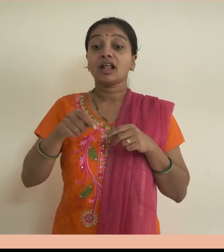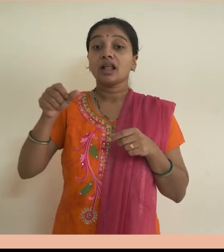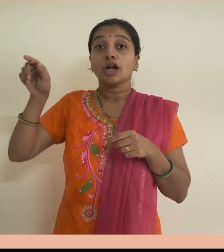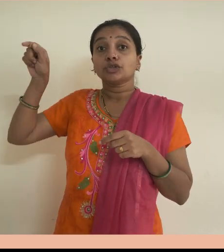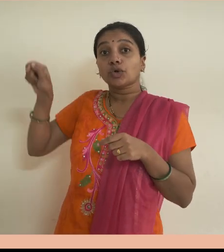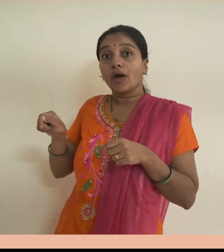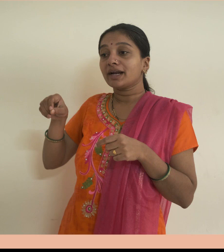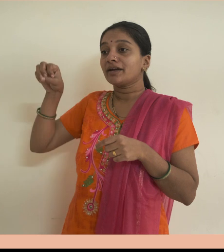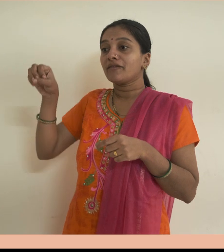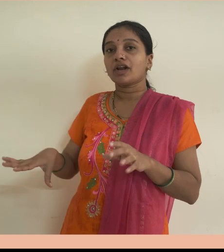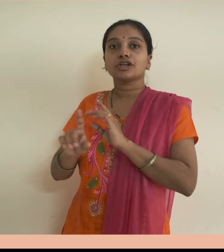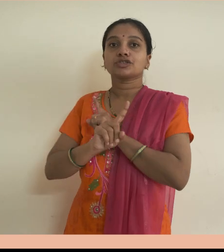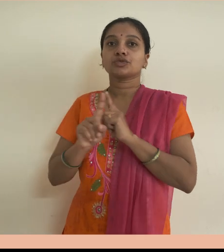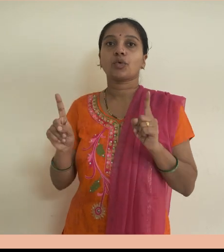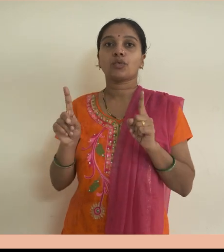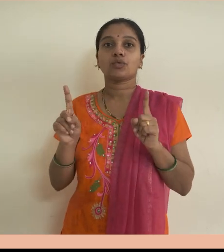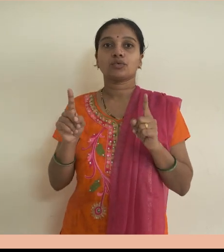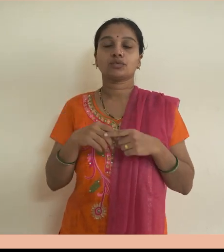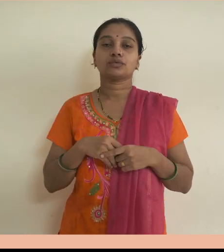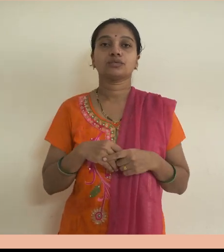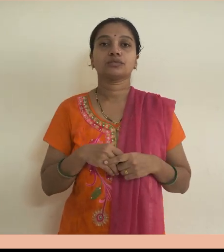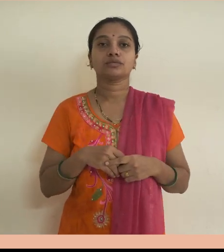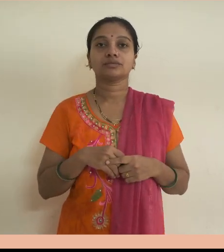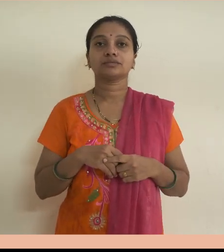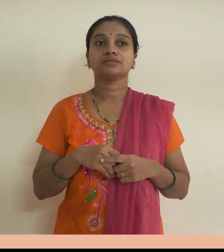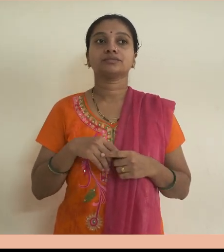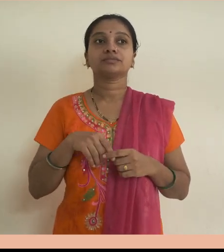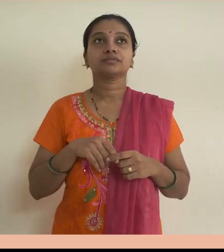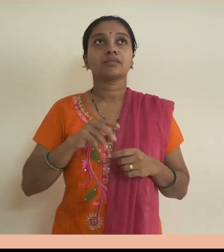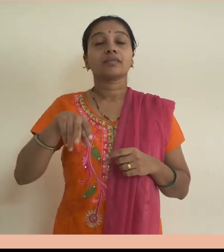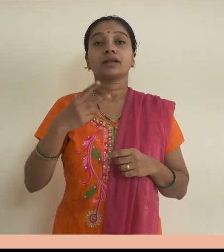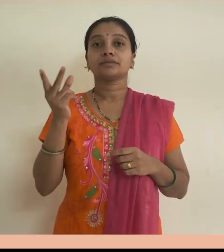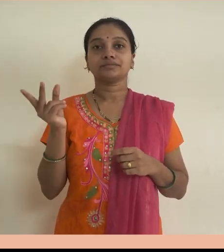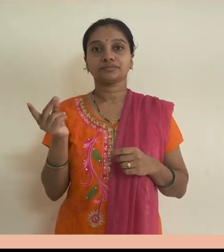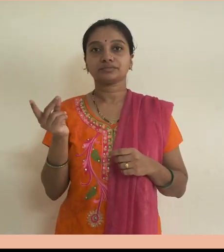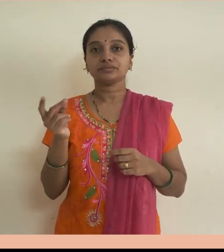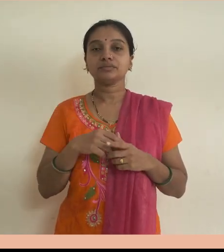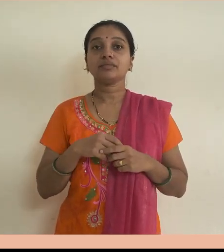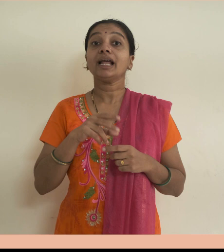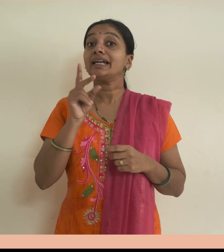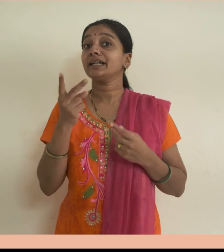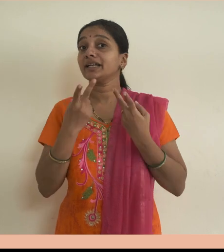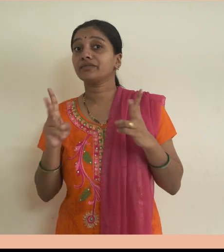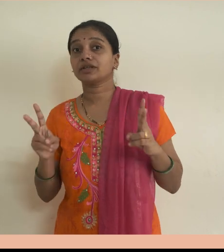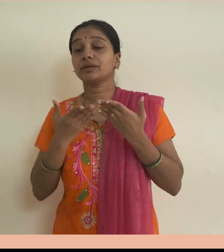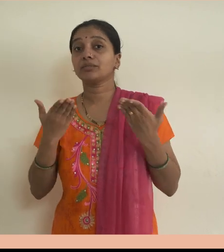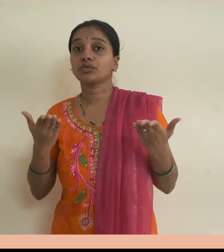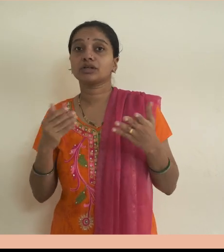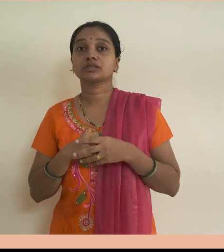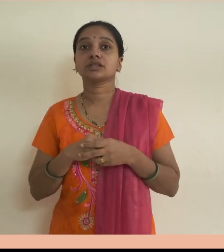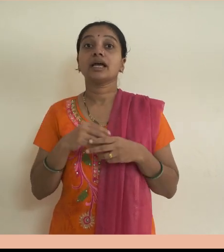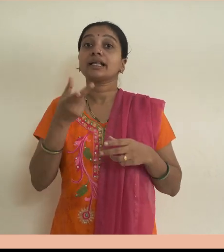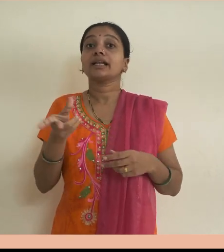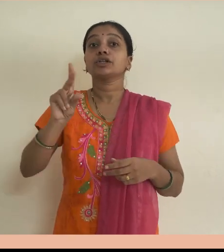flushed in the toilet as they can clog the drains. Moving on to reusable options that are